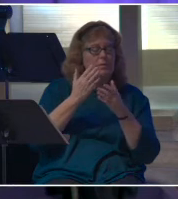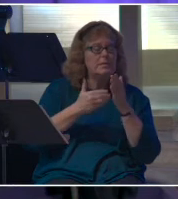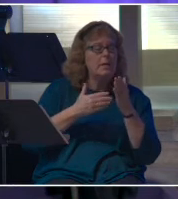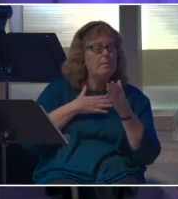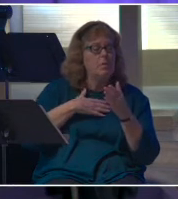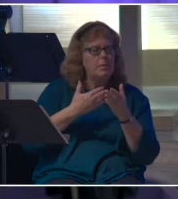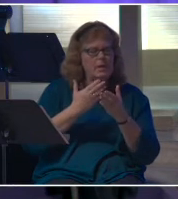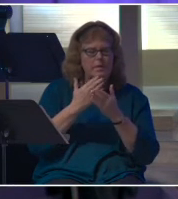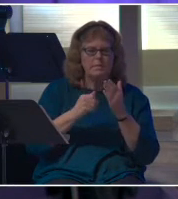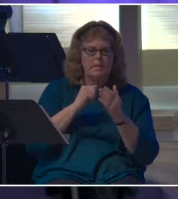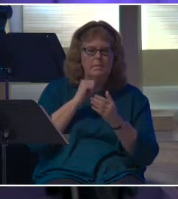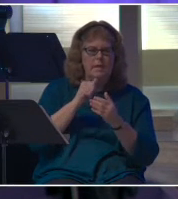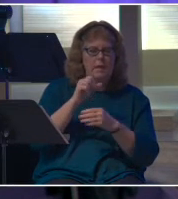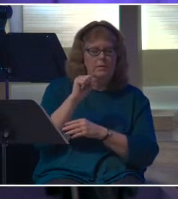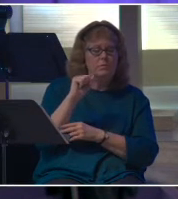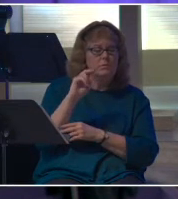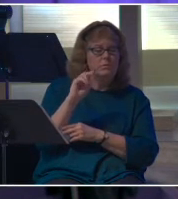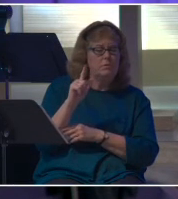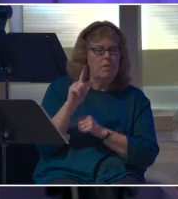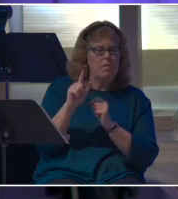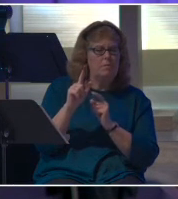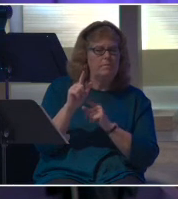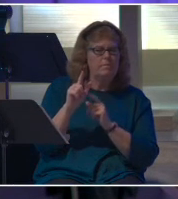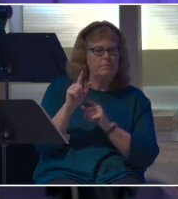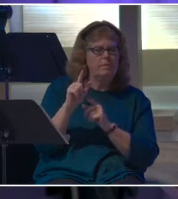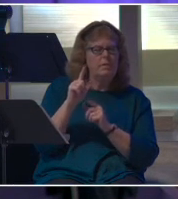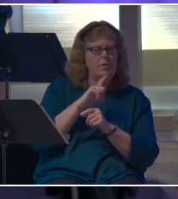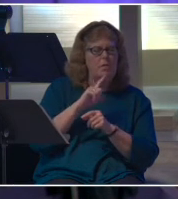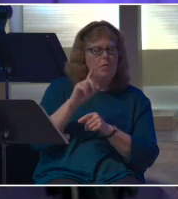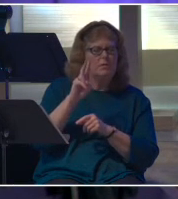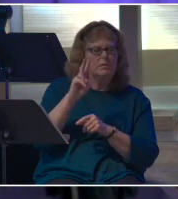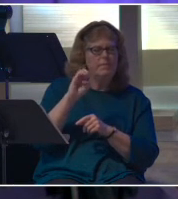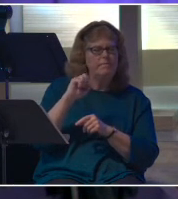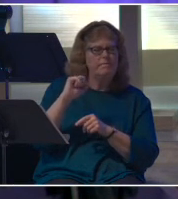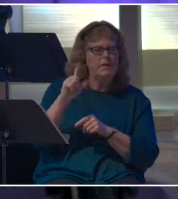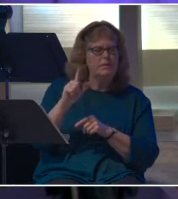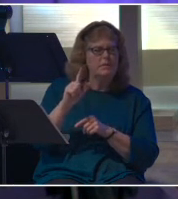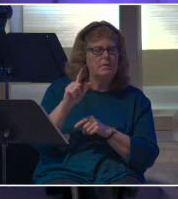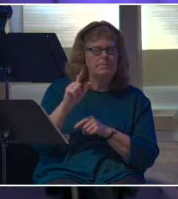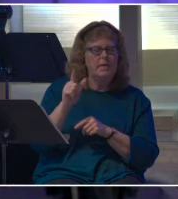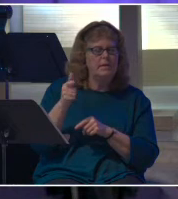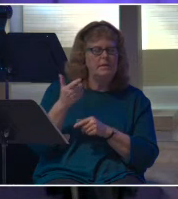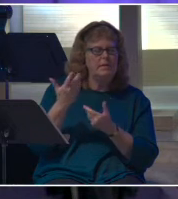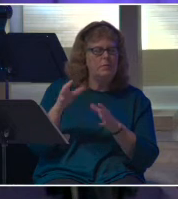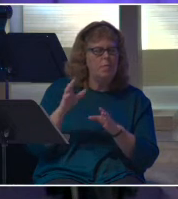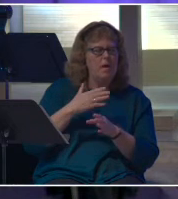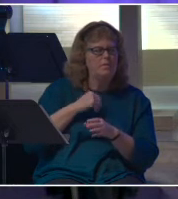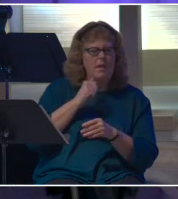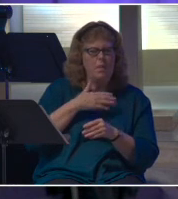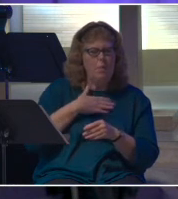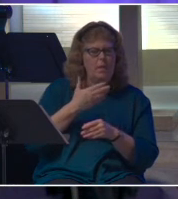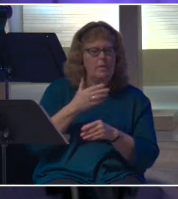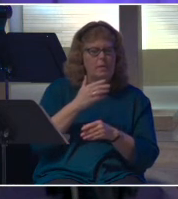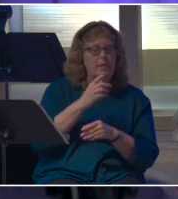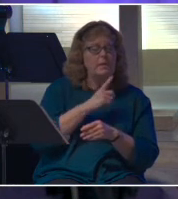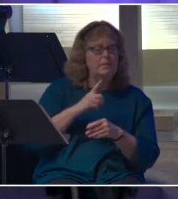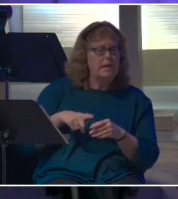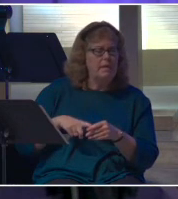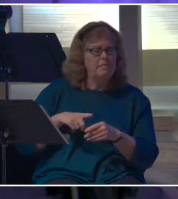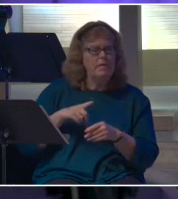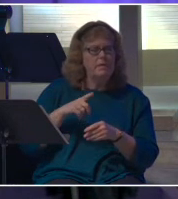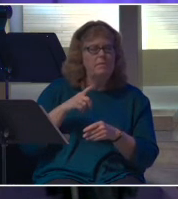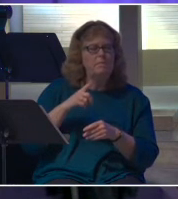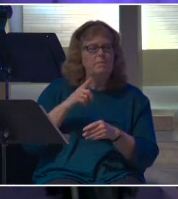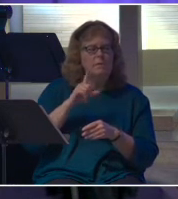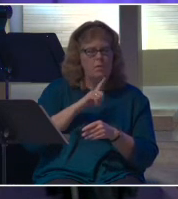not. Saul is the Lord's vessel, unwillingly so. David is the Lord's vessel, willingly